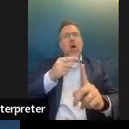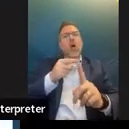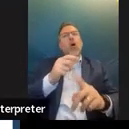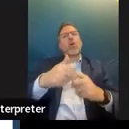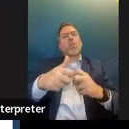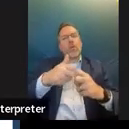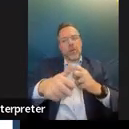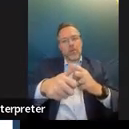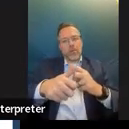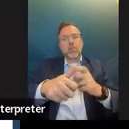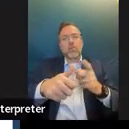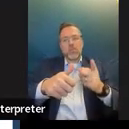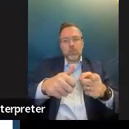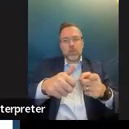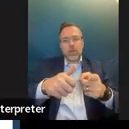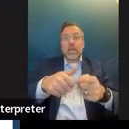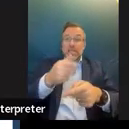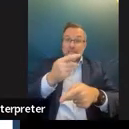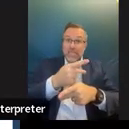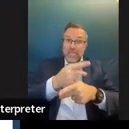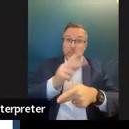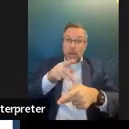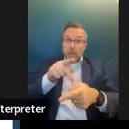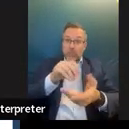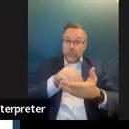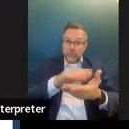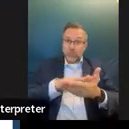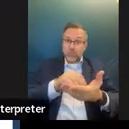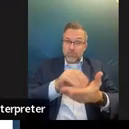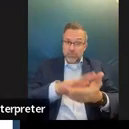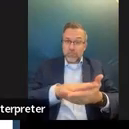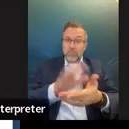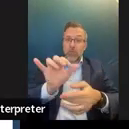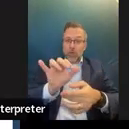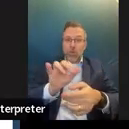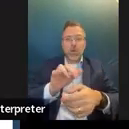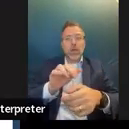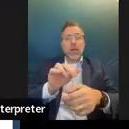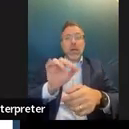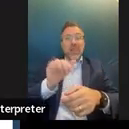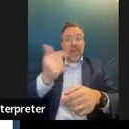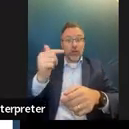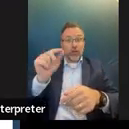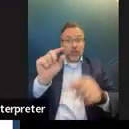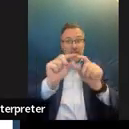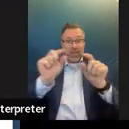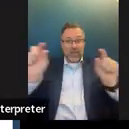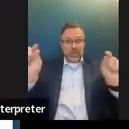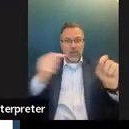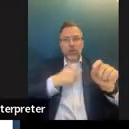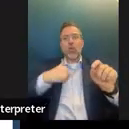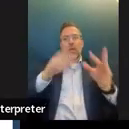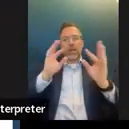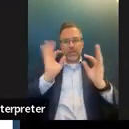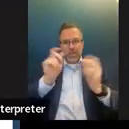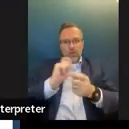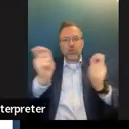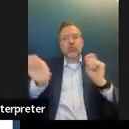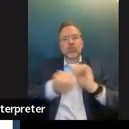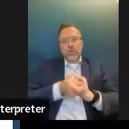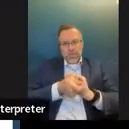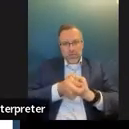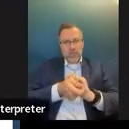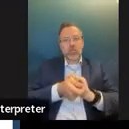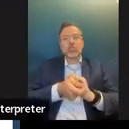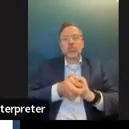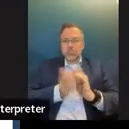up. Keep track of that as well, right? Here we implemented a change in the prompting protocol. So however